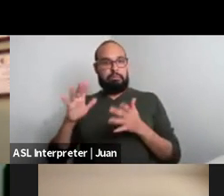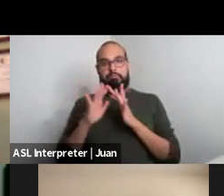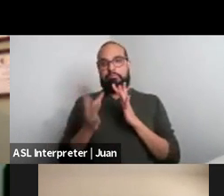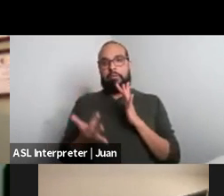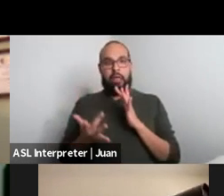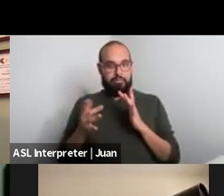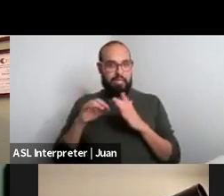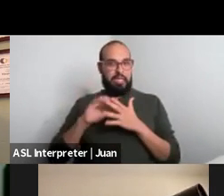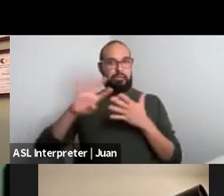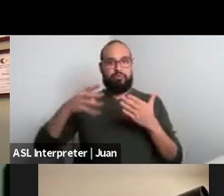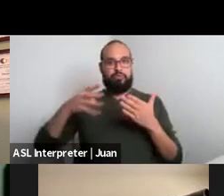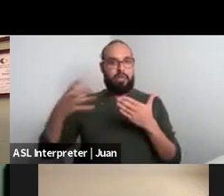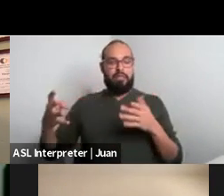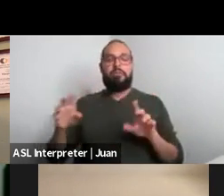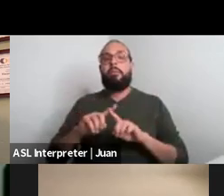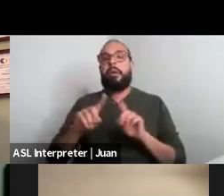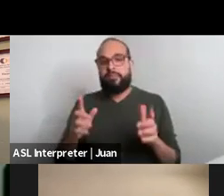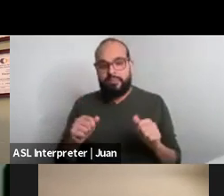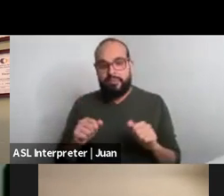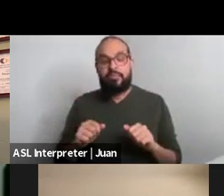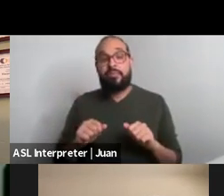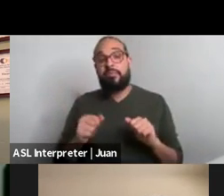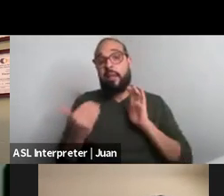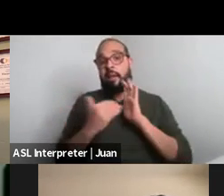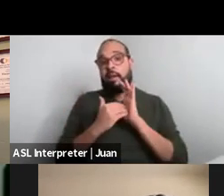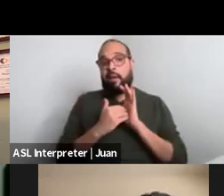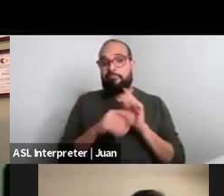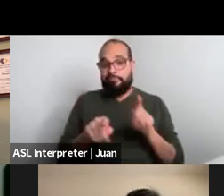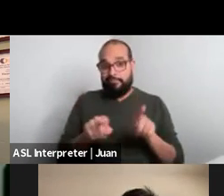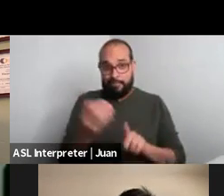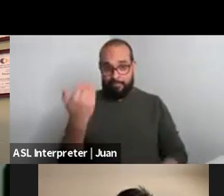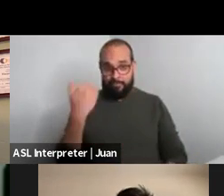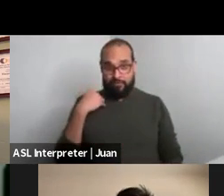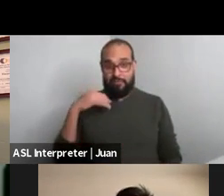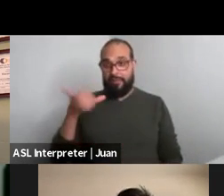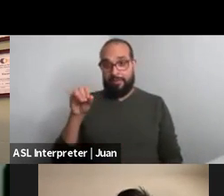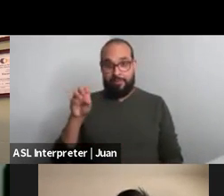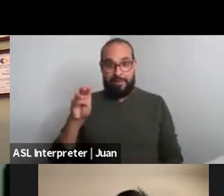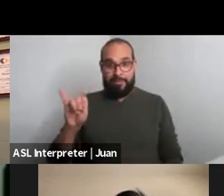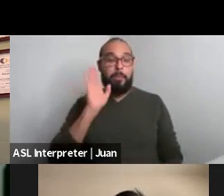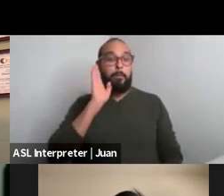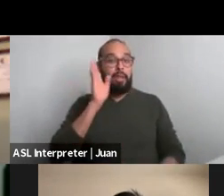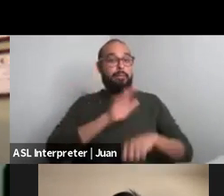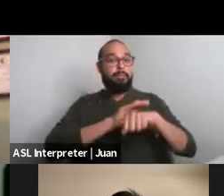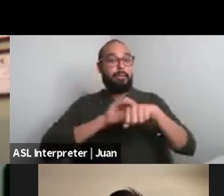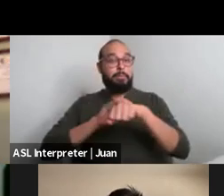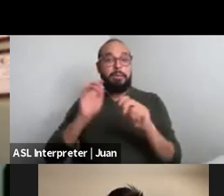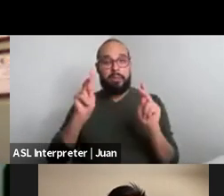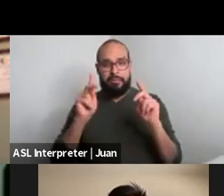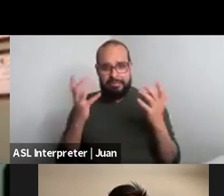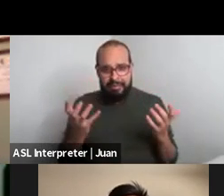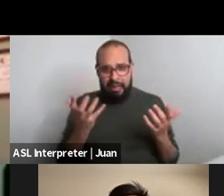group. So we're going to do the same thing that we did last time, where Yomi is going to call on some folks. And we've lost